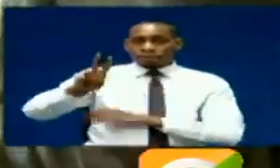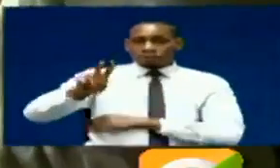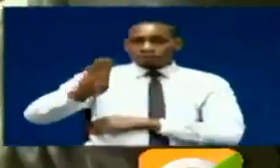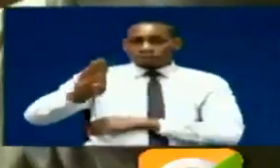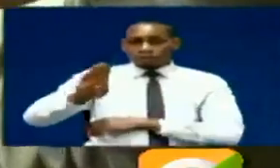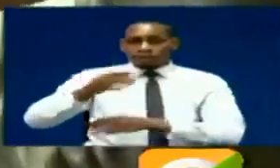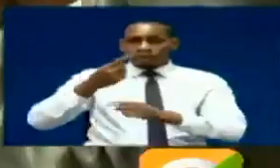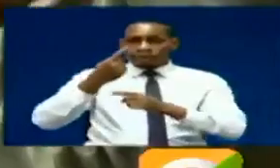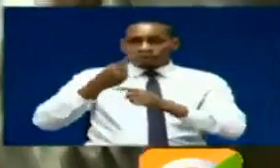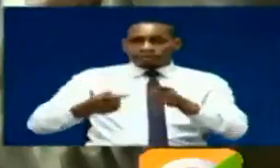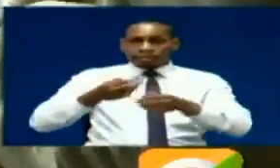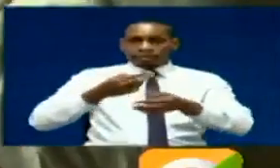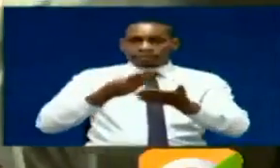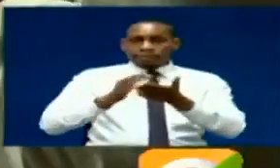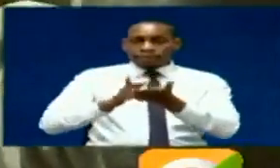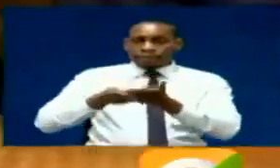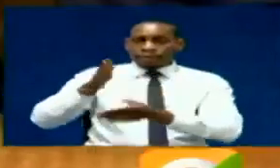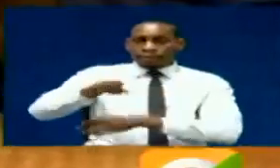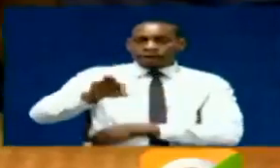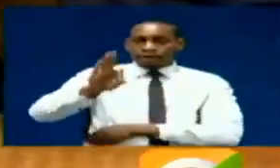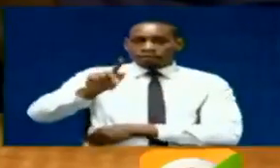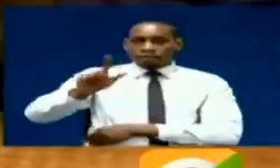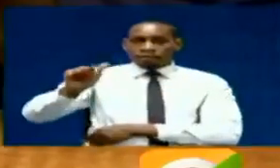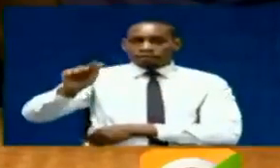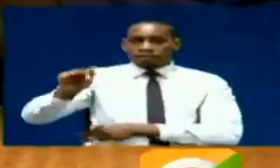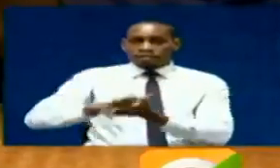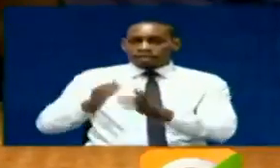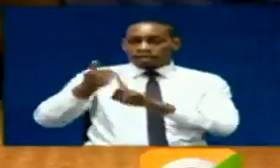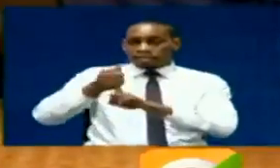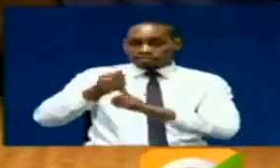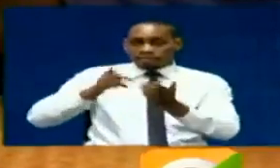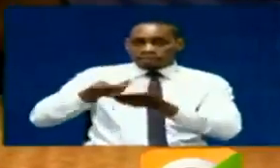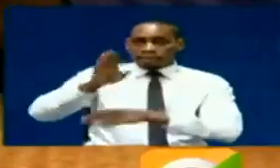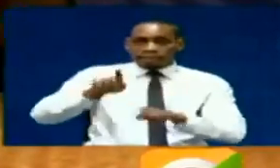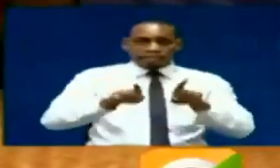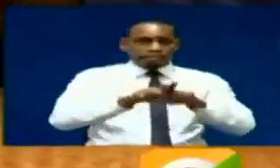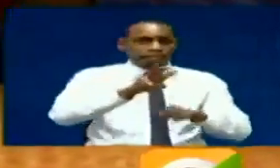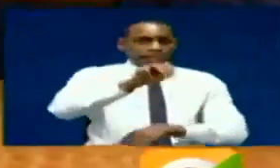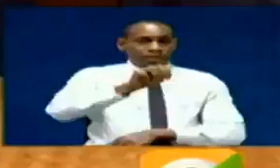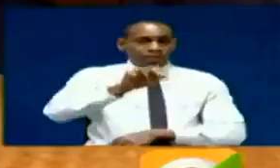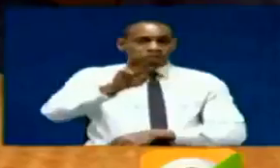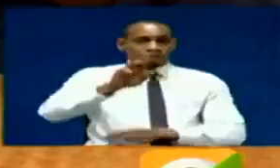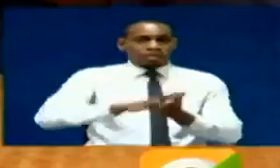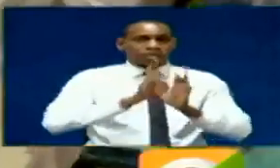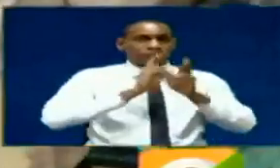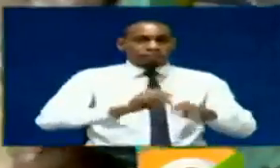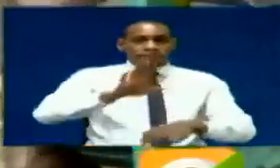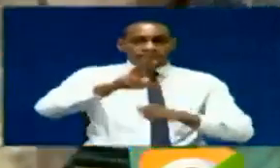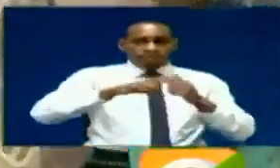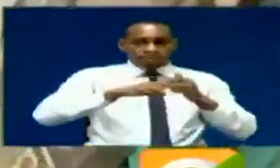under review. In terms of repayment, Fuliza achieved a 98% rate of repayment, while Mshwari posted a